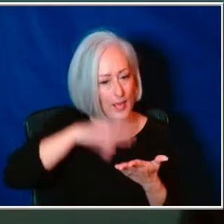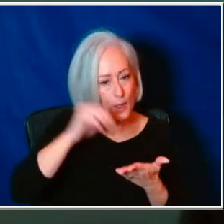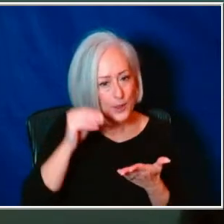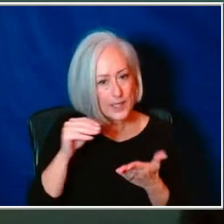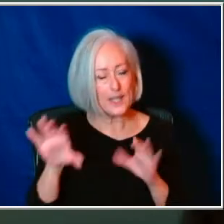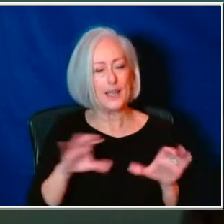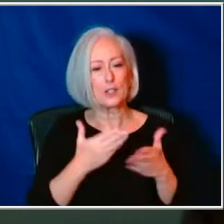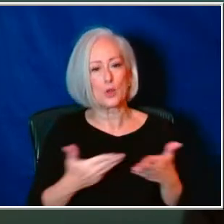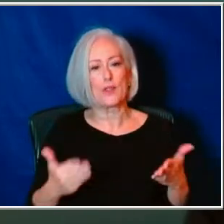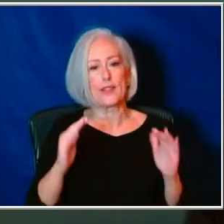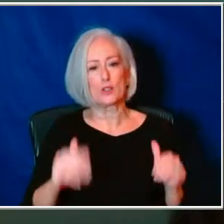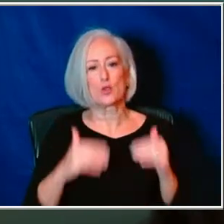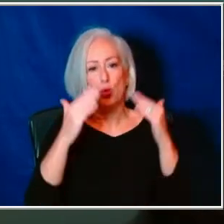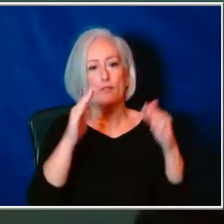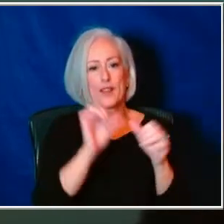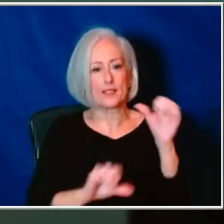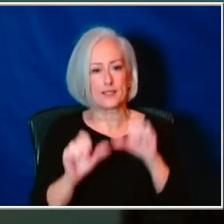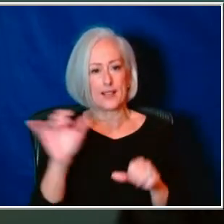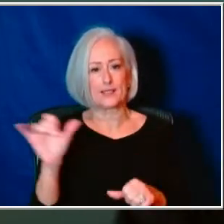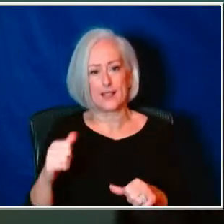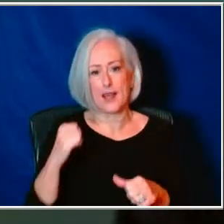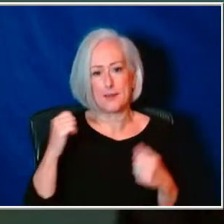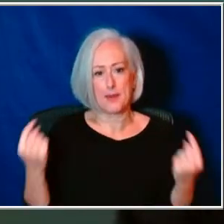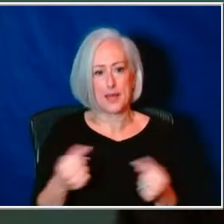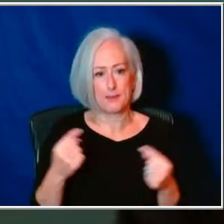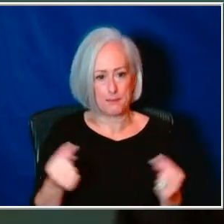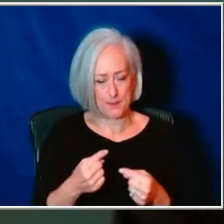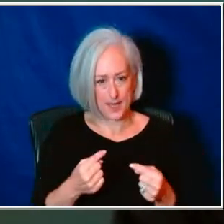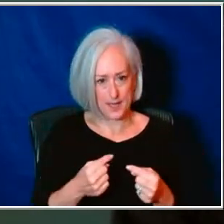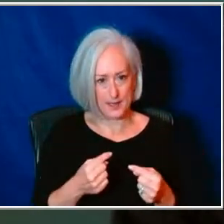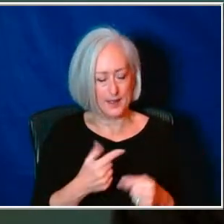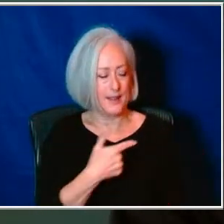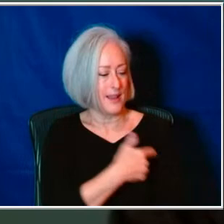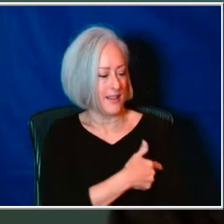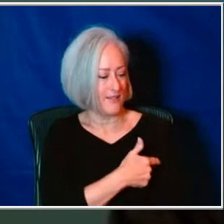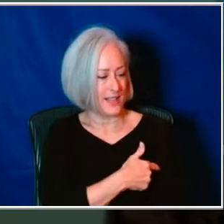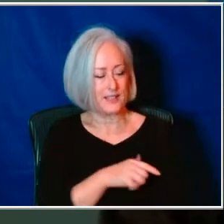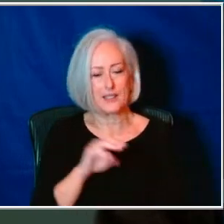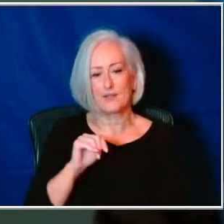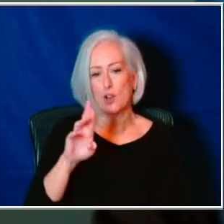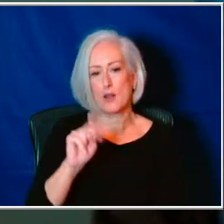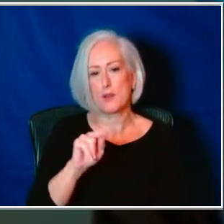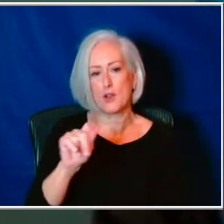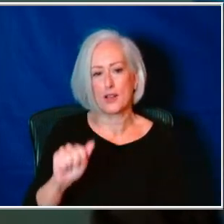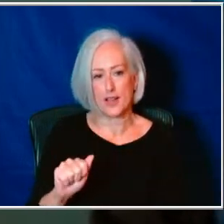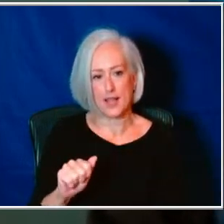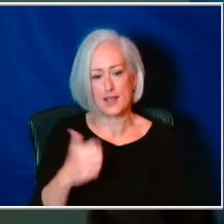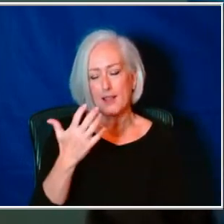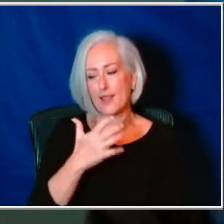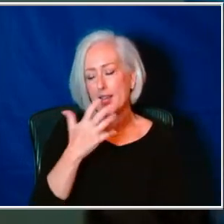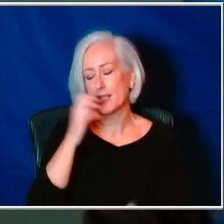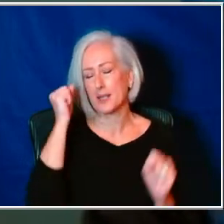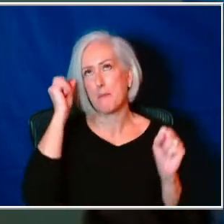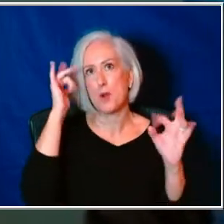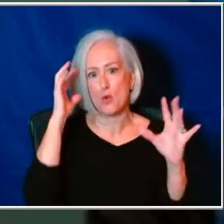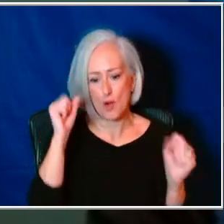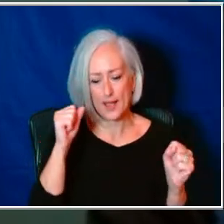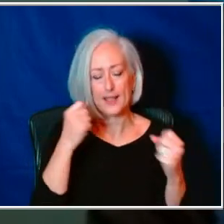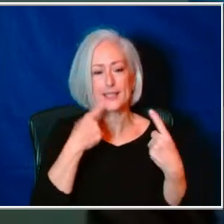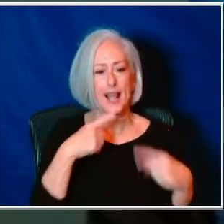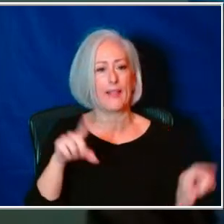and advancing science like back pain, or frankly vaccination, the mRNA vaccines, which are miraculous, successful, and